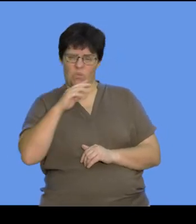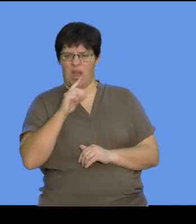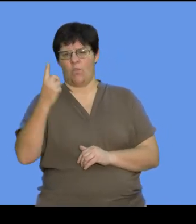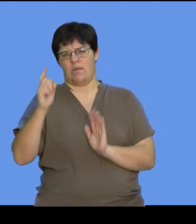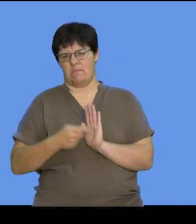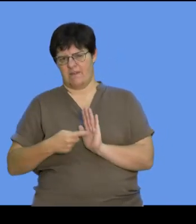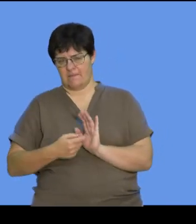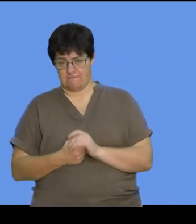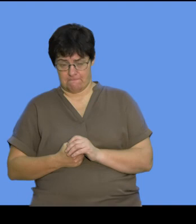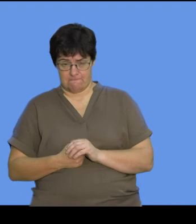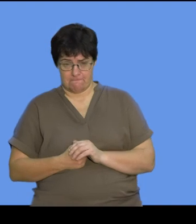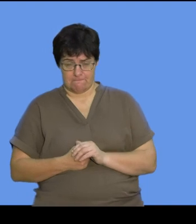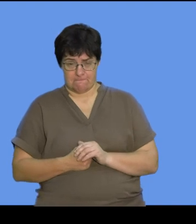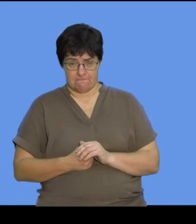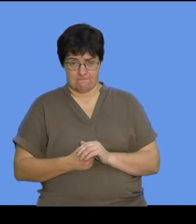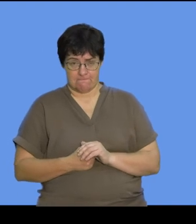a 1 mark question.